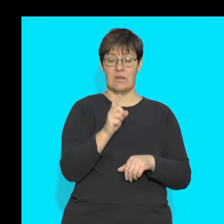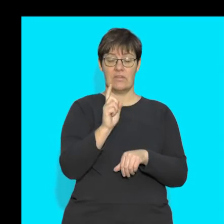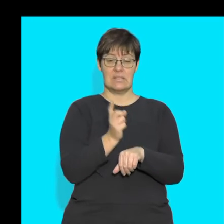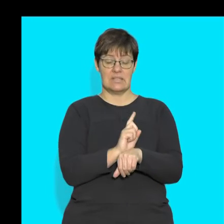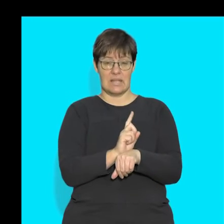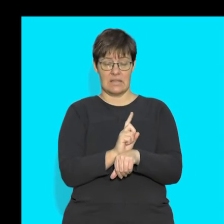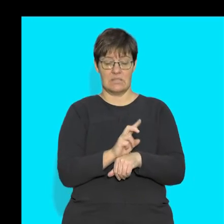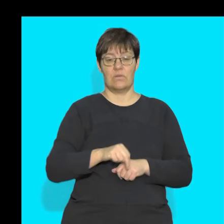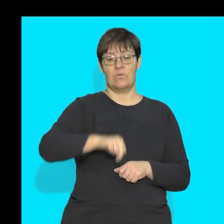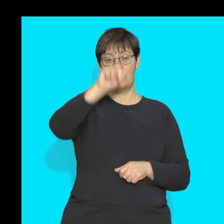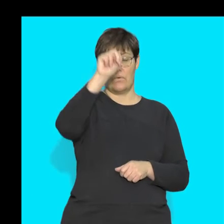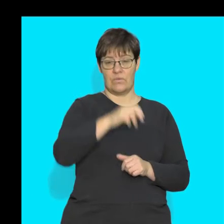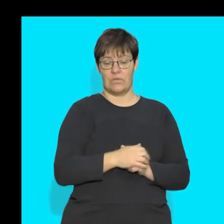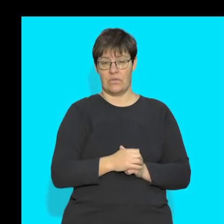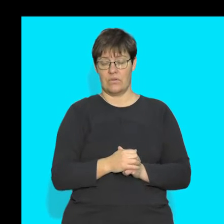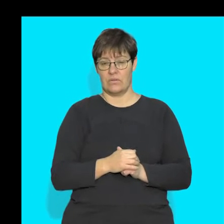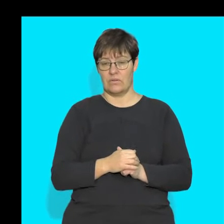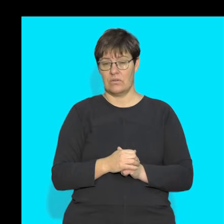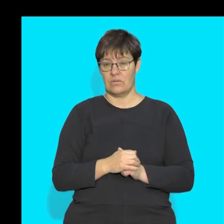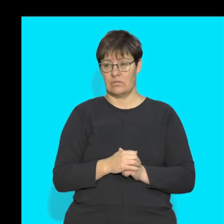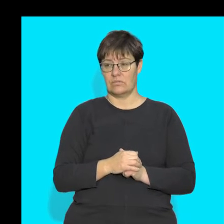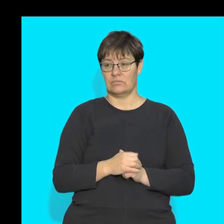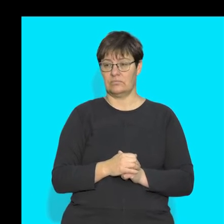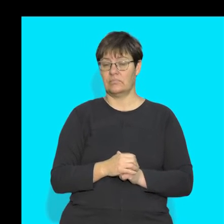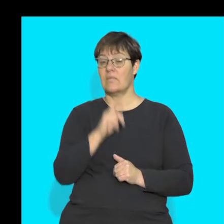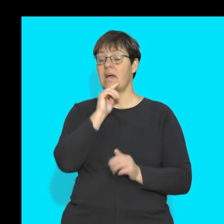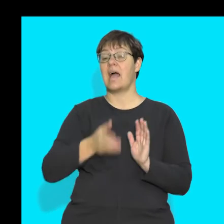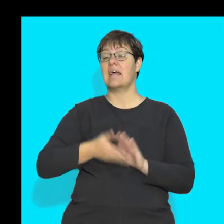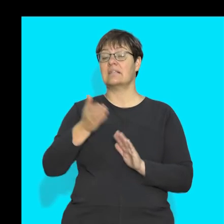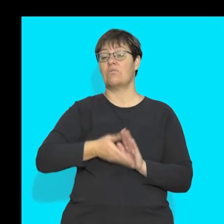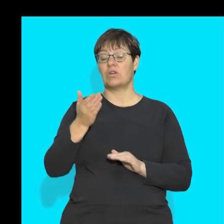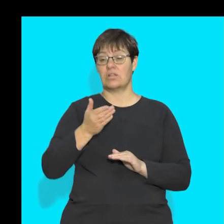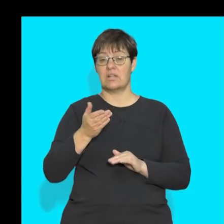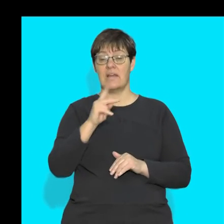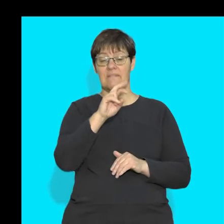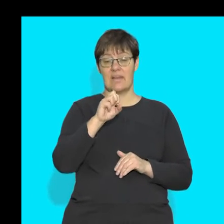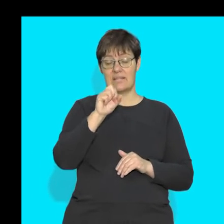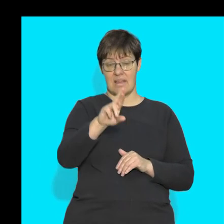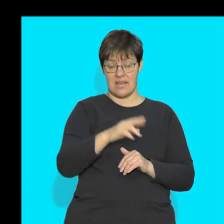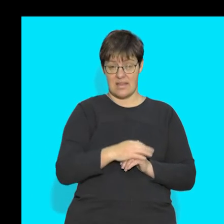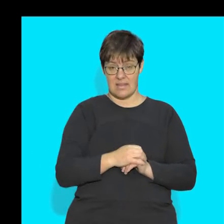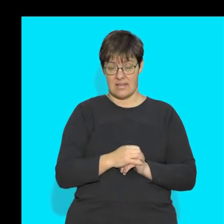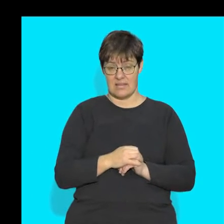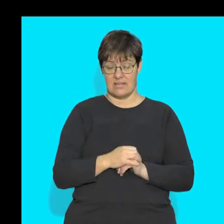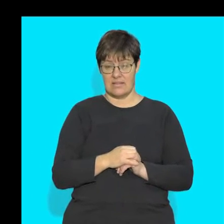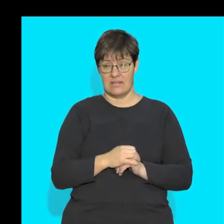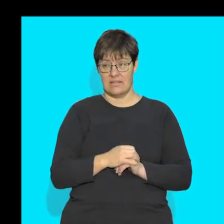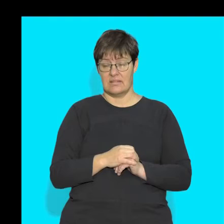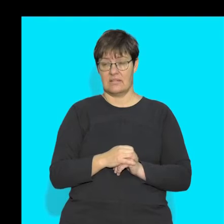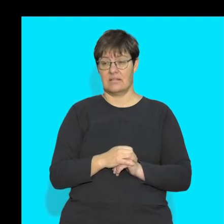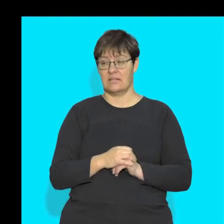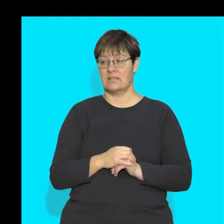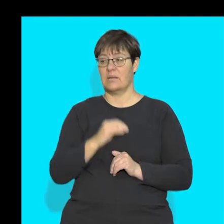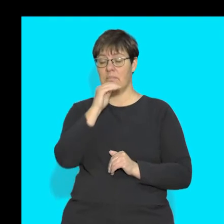meters per second squared, but acceleration is a vector.